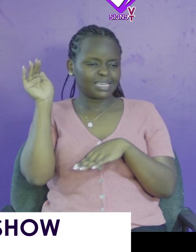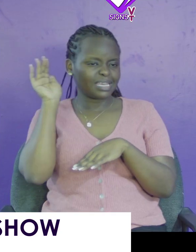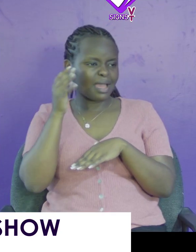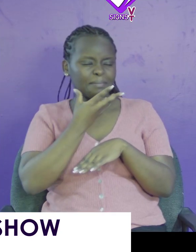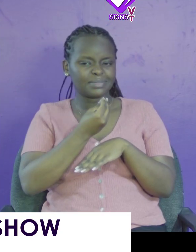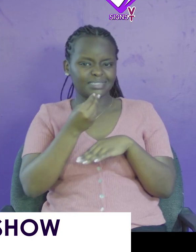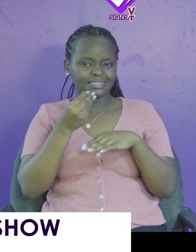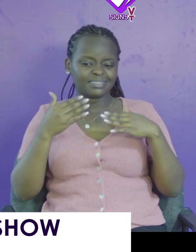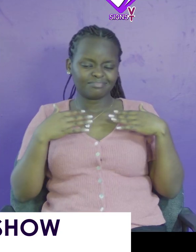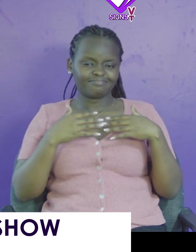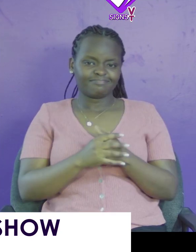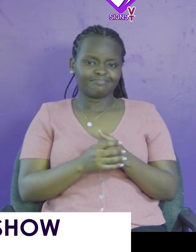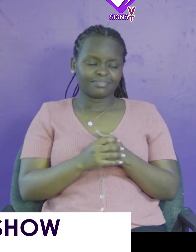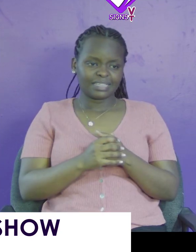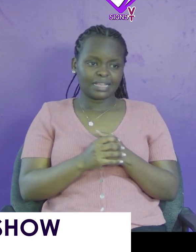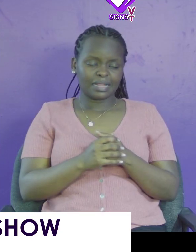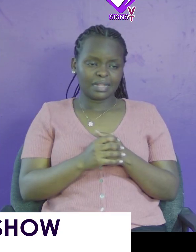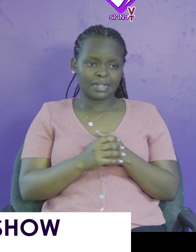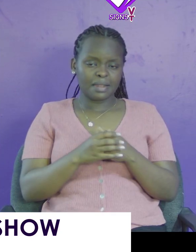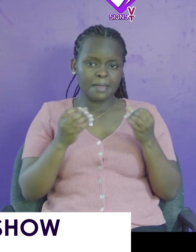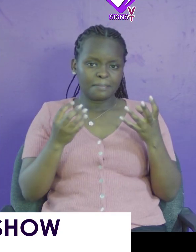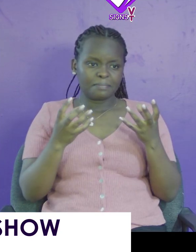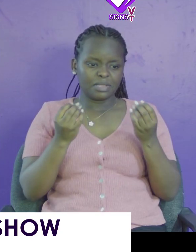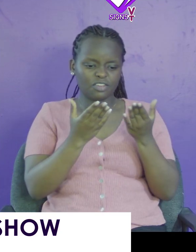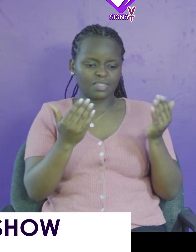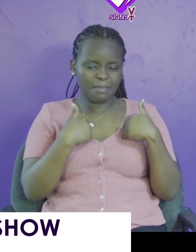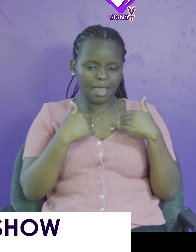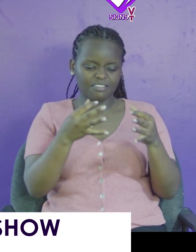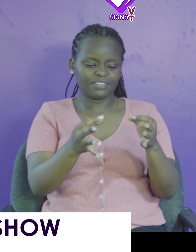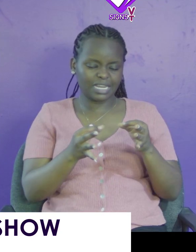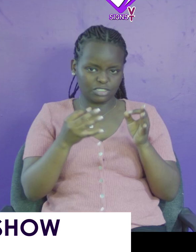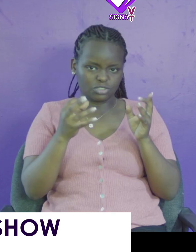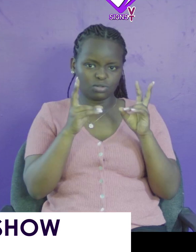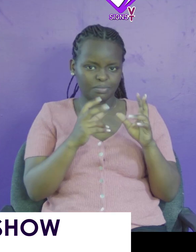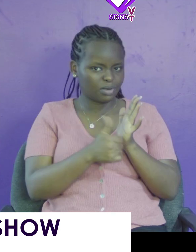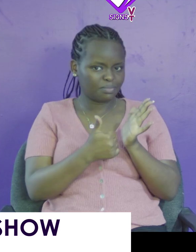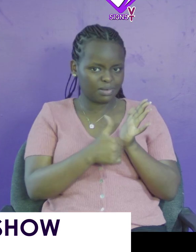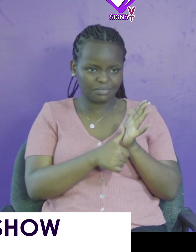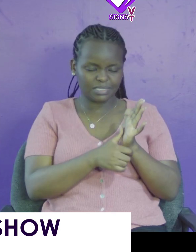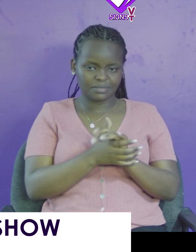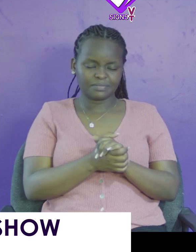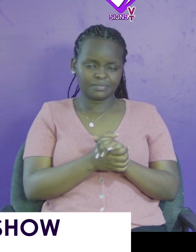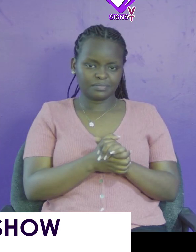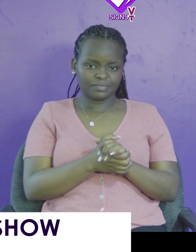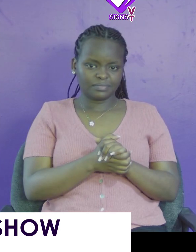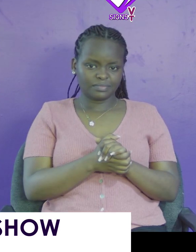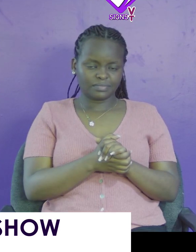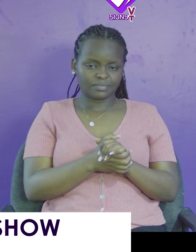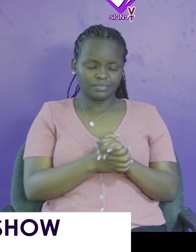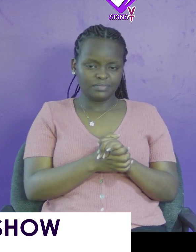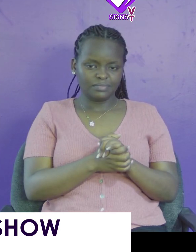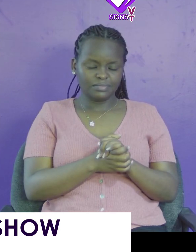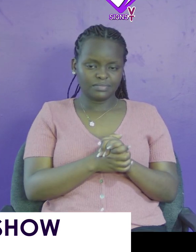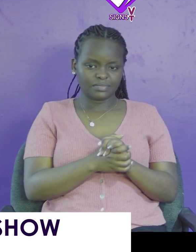bank account. Exactly. And many of them are having financial issues. Even today, some of them does not have bank accounts. Yeah, yet they